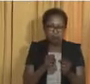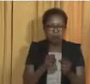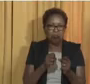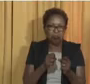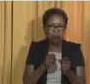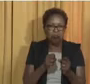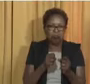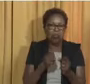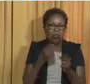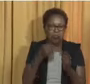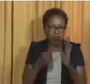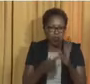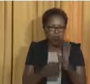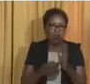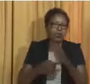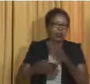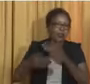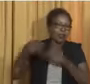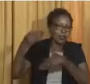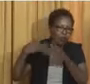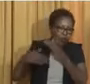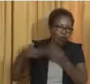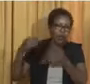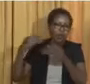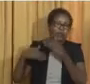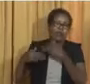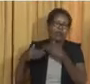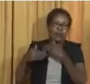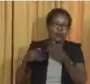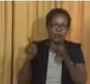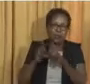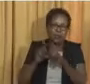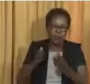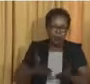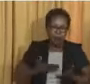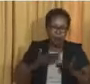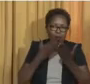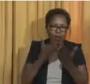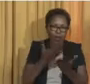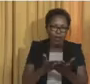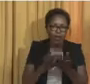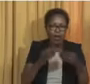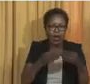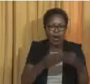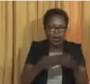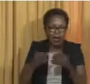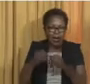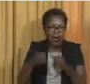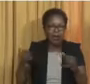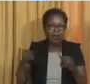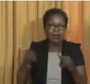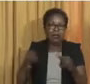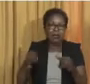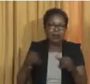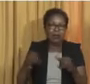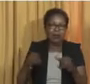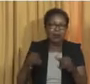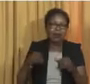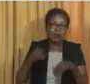historical inquiry to clarify and provide interpretative guideline on the intent of the